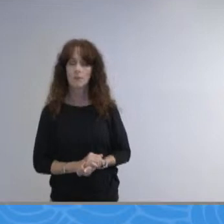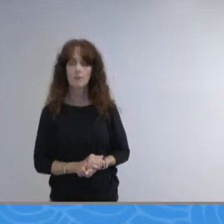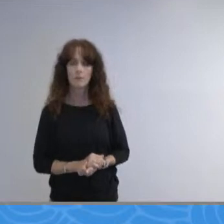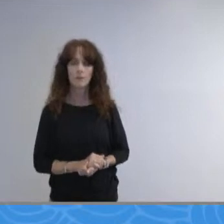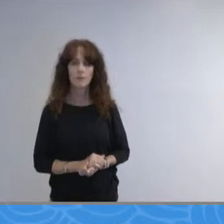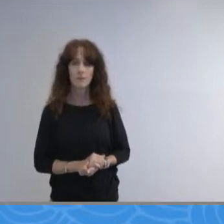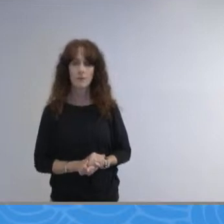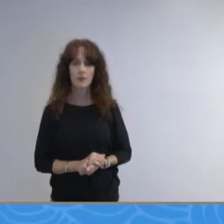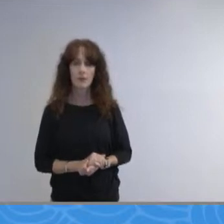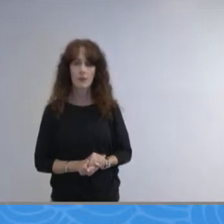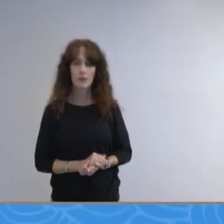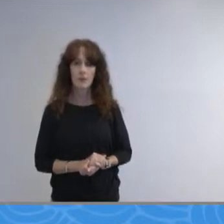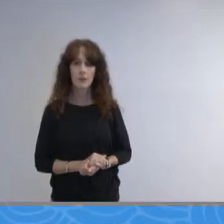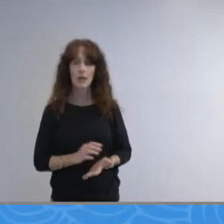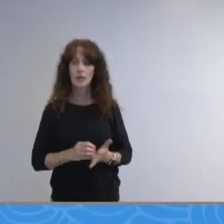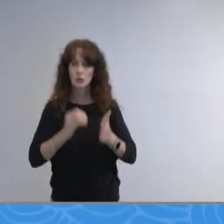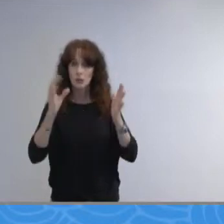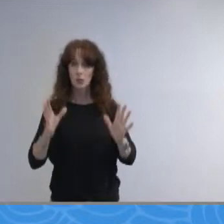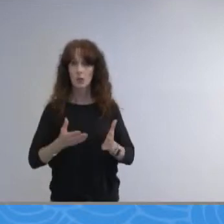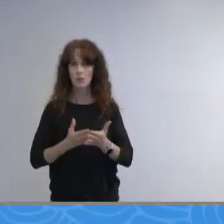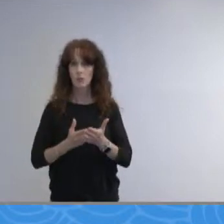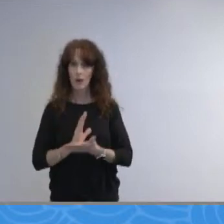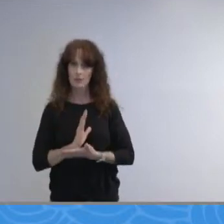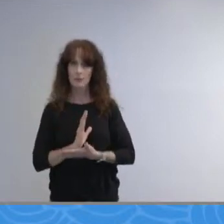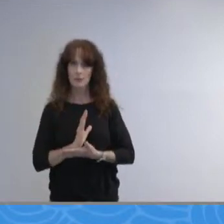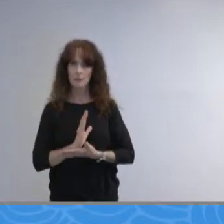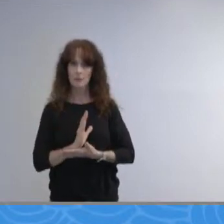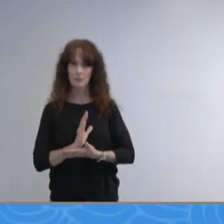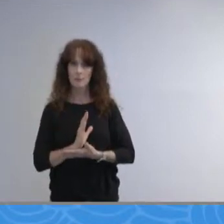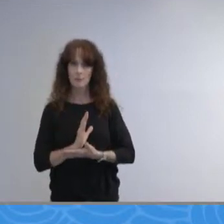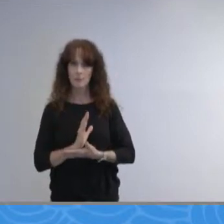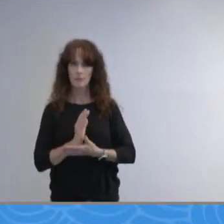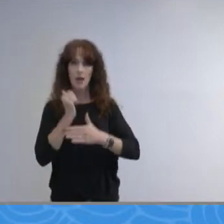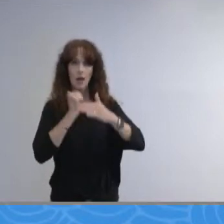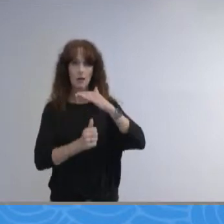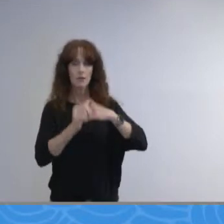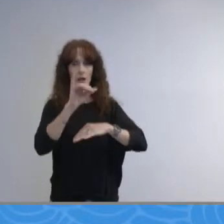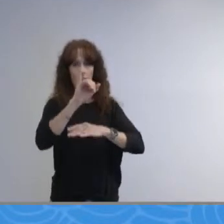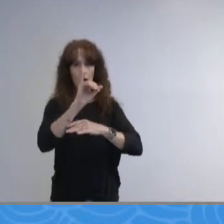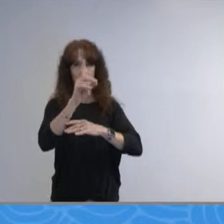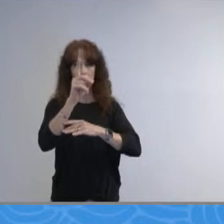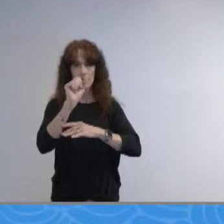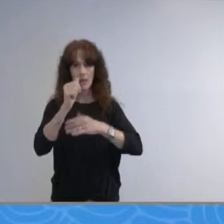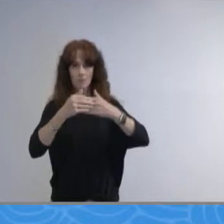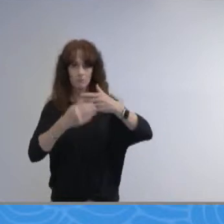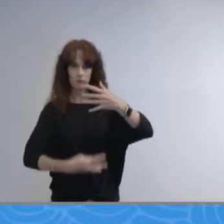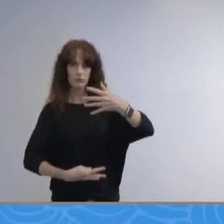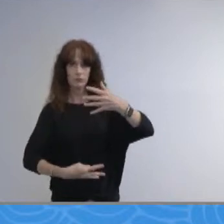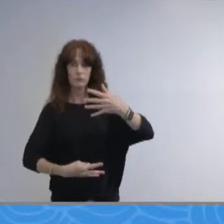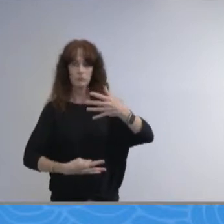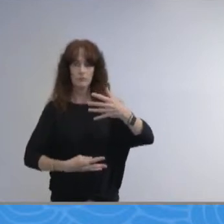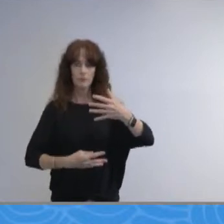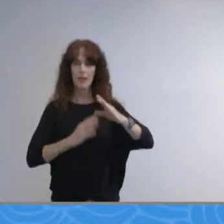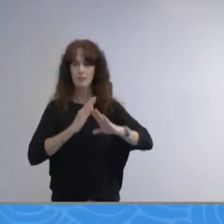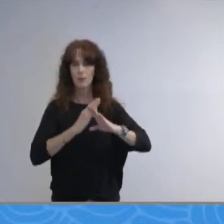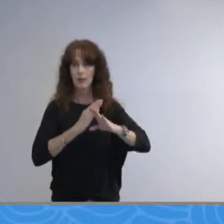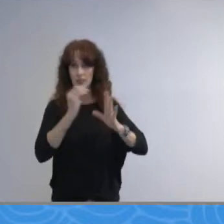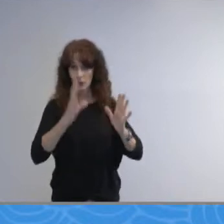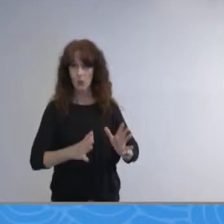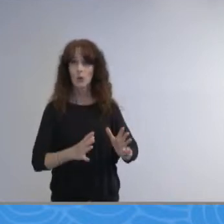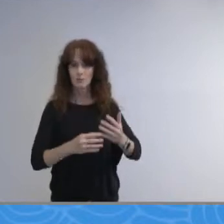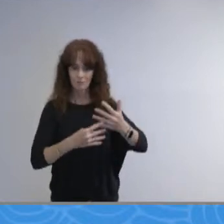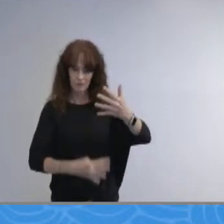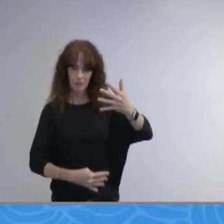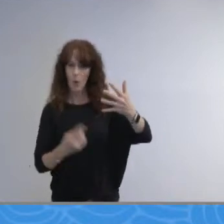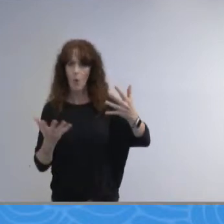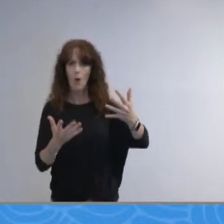Okay, so students' rights under the IDEA. I talked about the IDEA protecting students. What